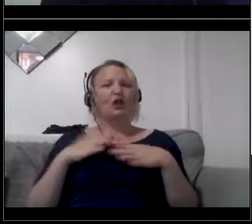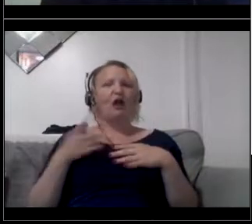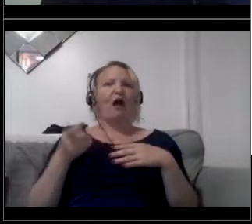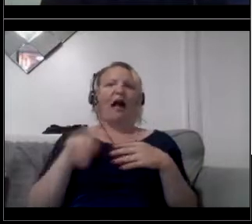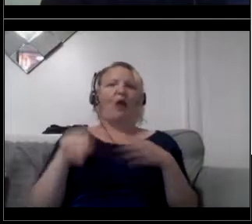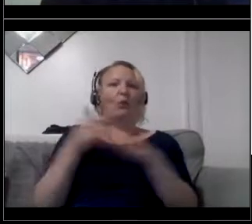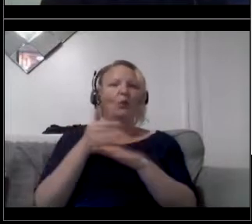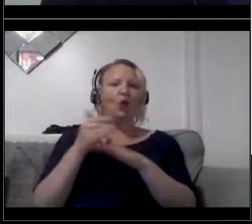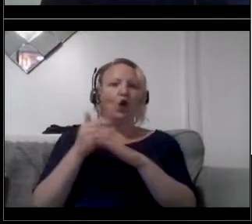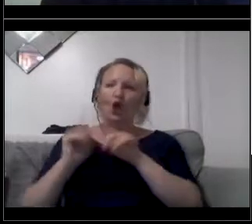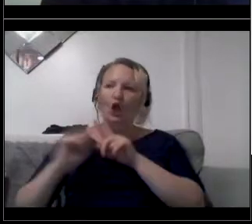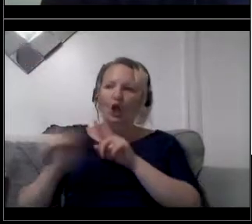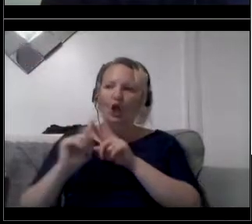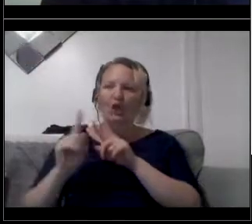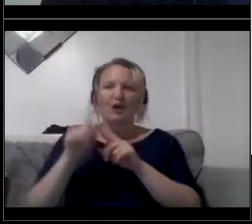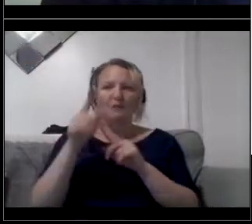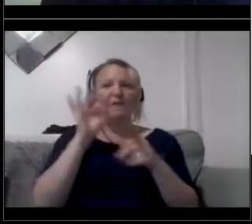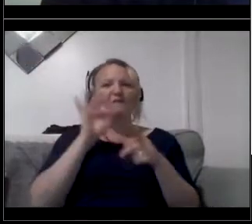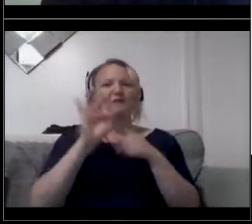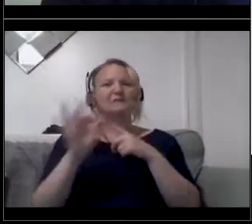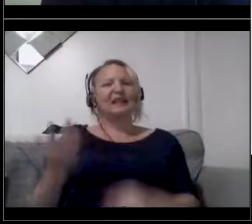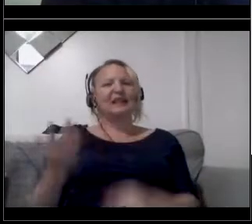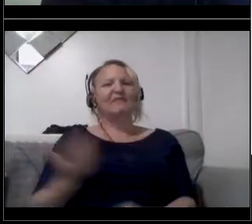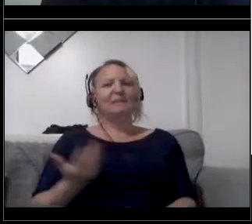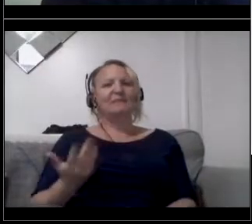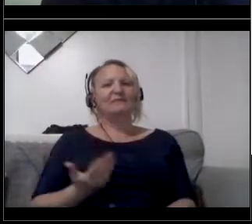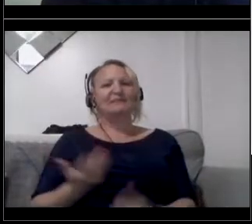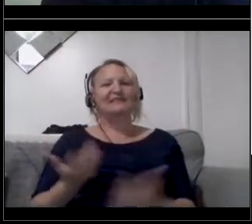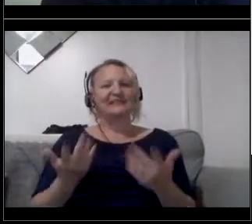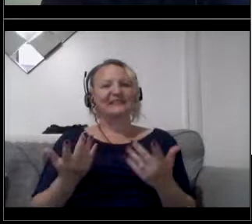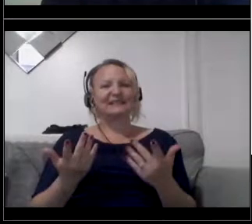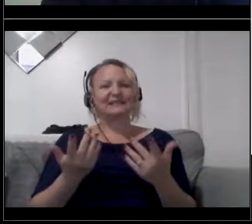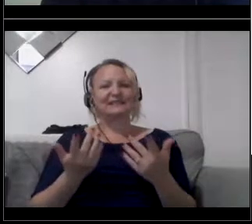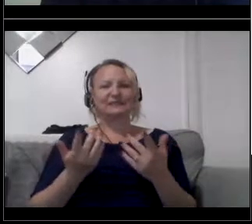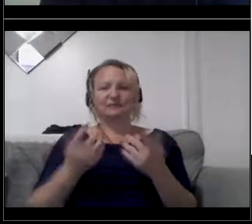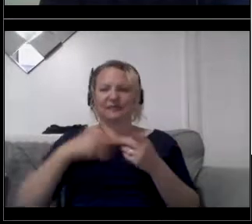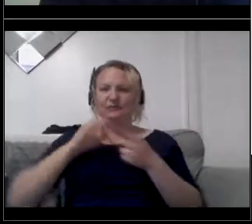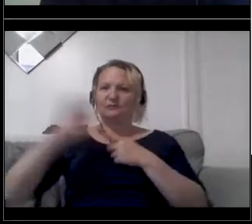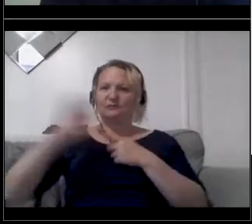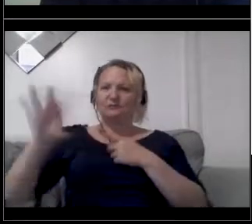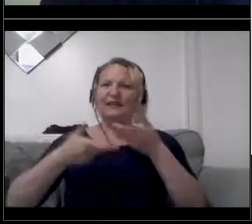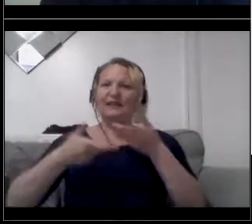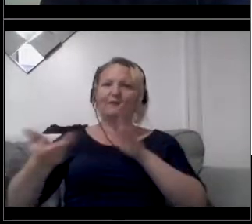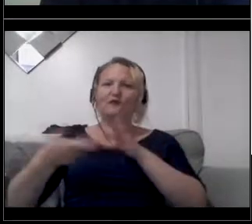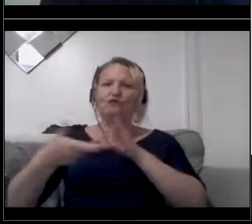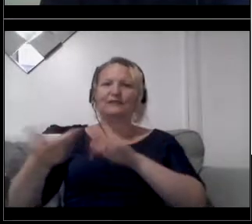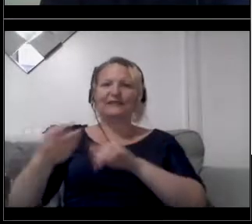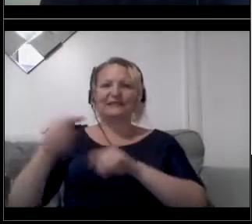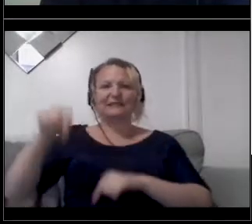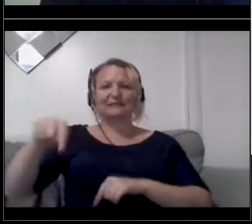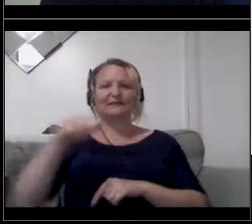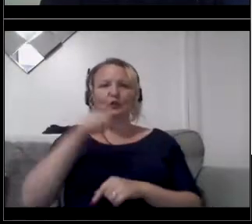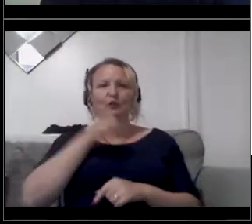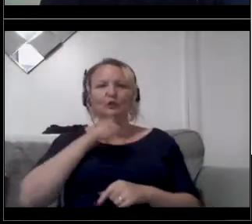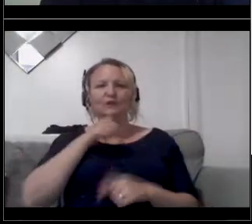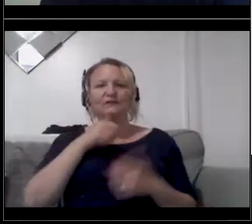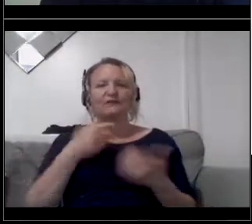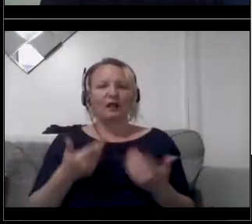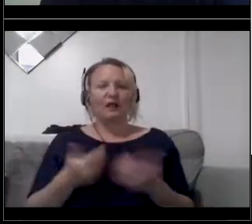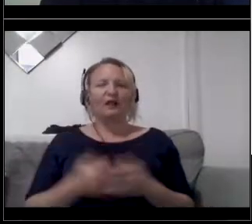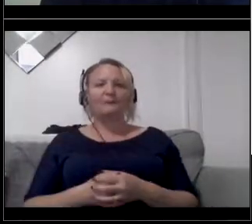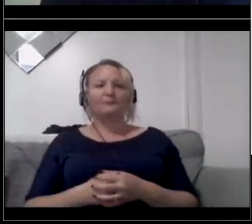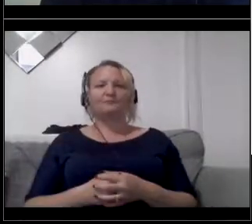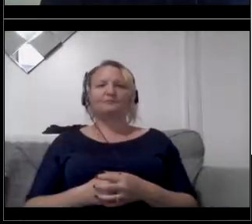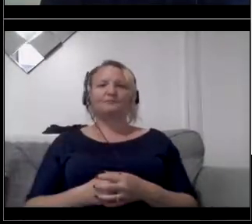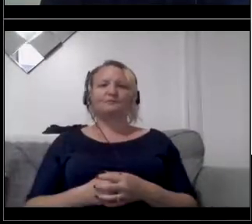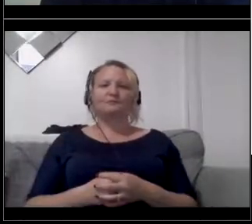for businesses, where goods are being moved around. So yes, in a post-COVID world, we